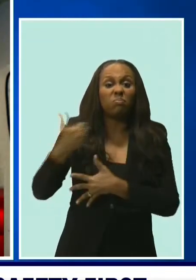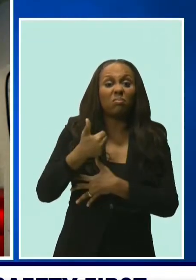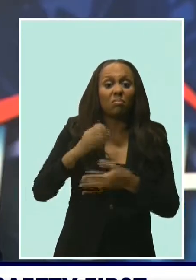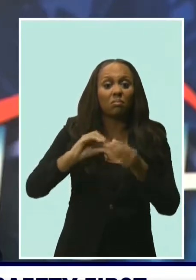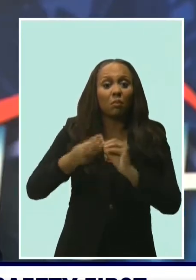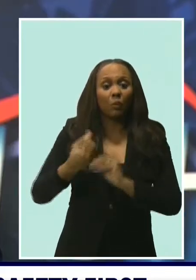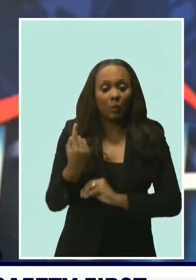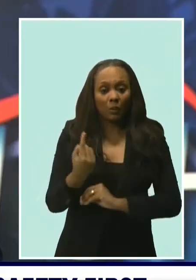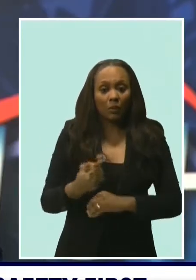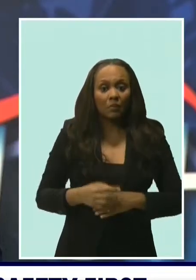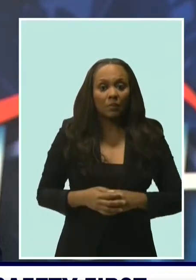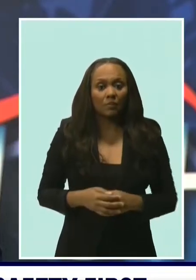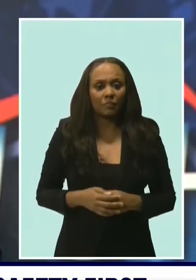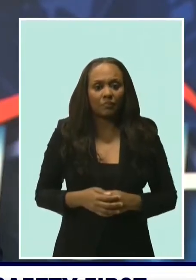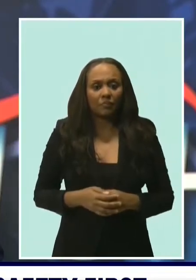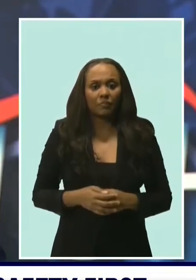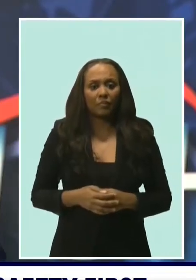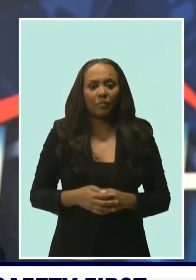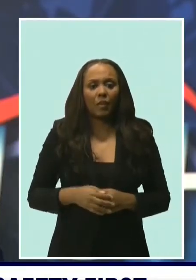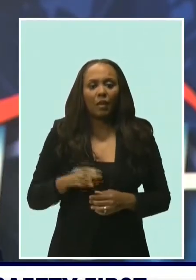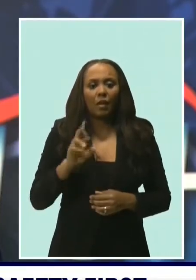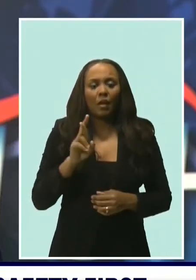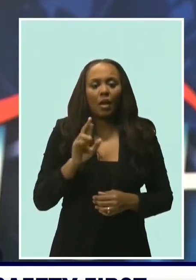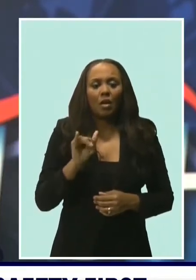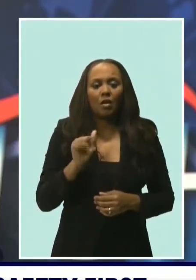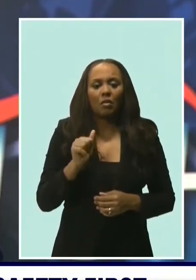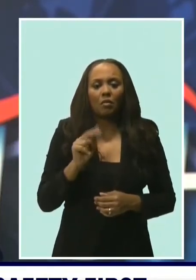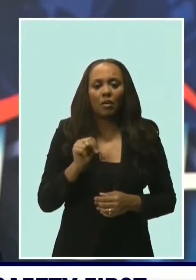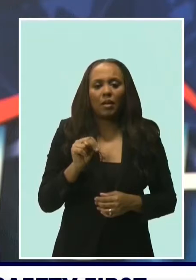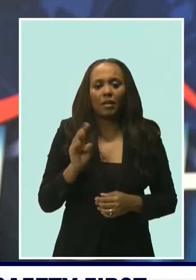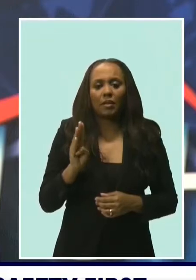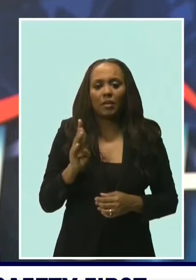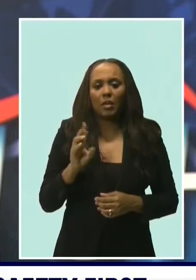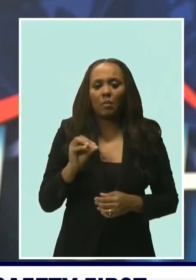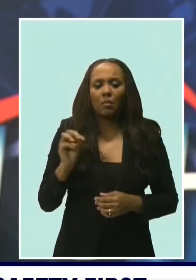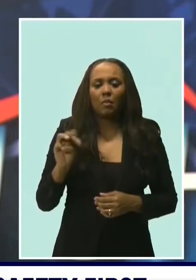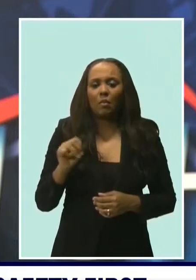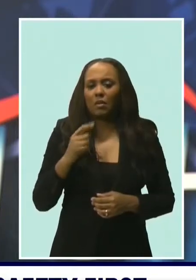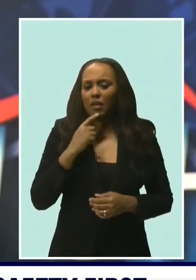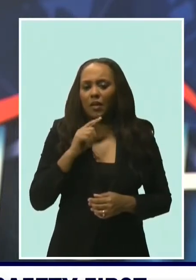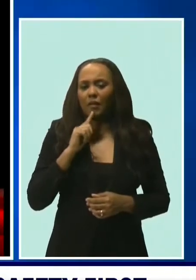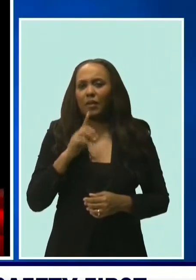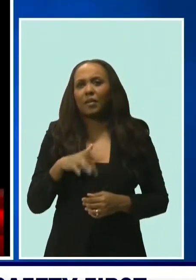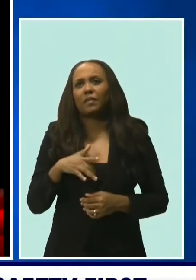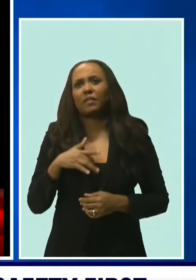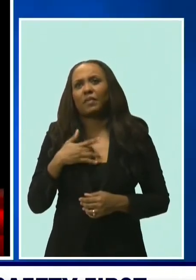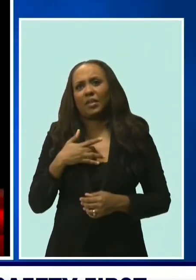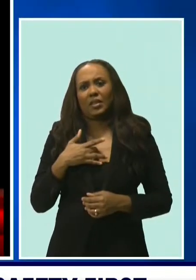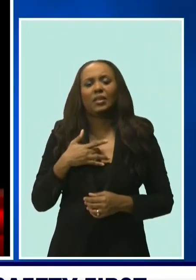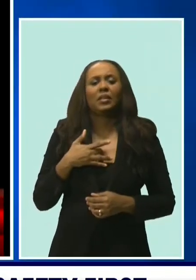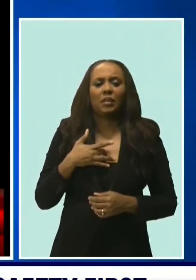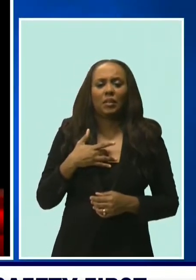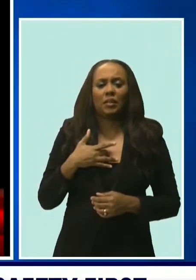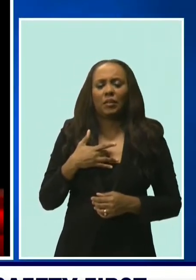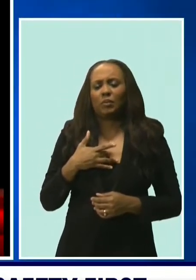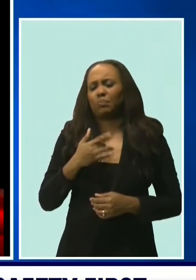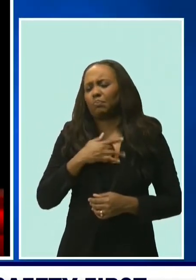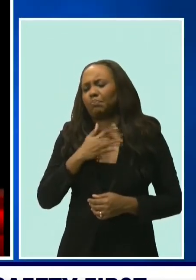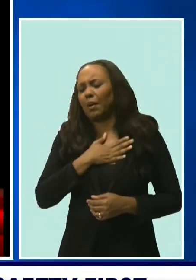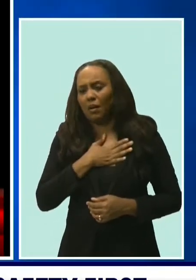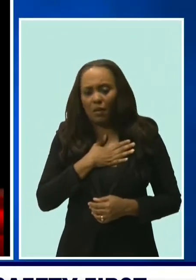discriminated against for any reason, Mr. Speaker, that is not who we are. We are not that